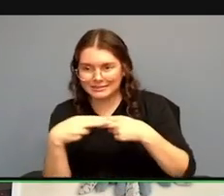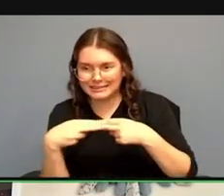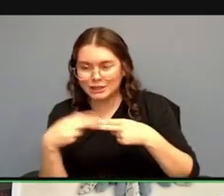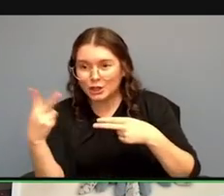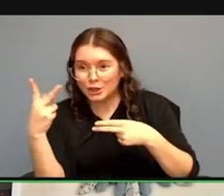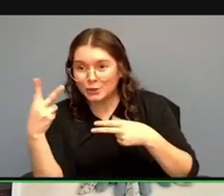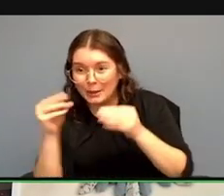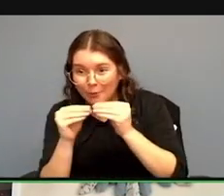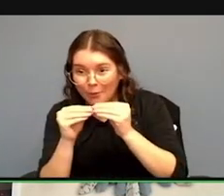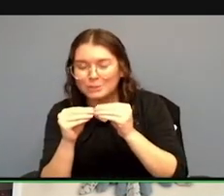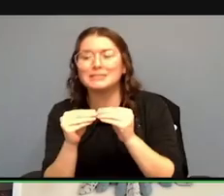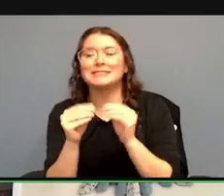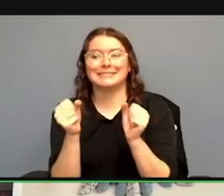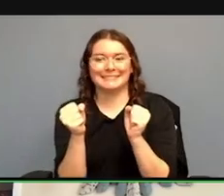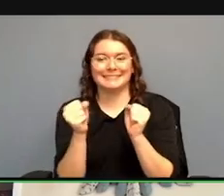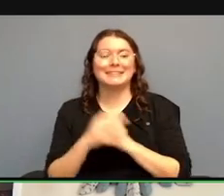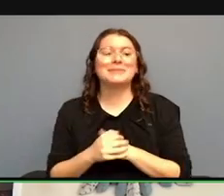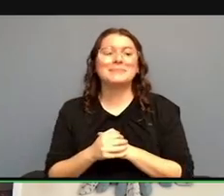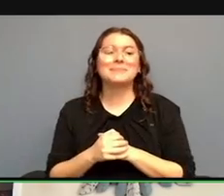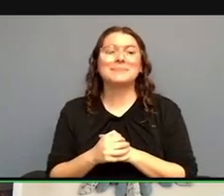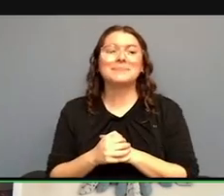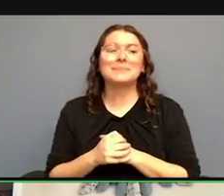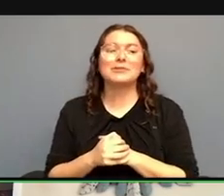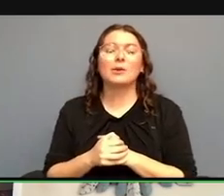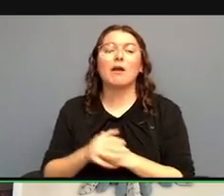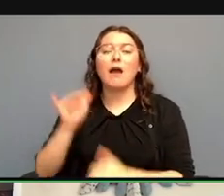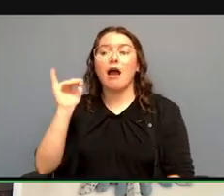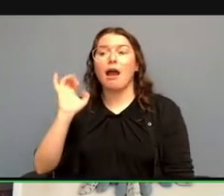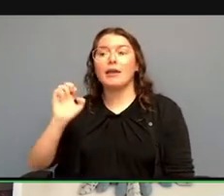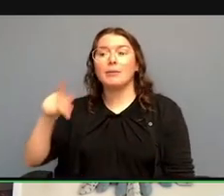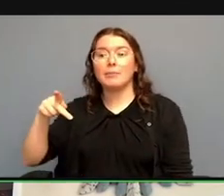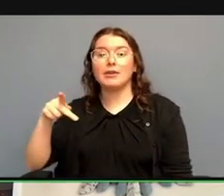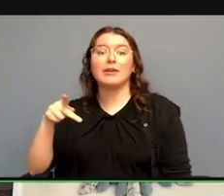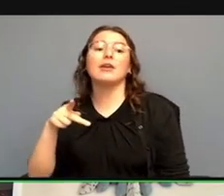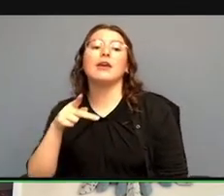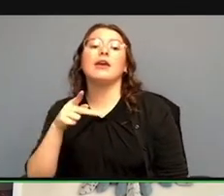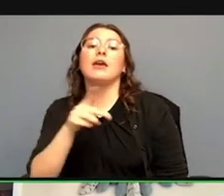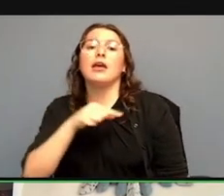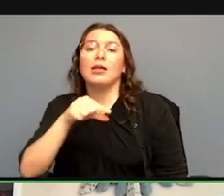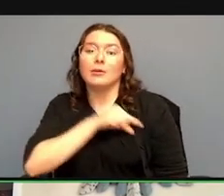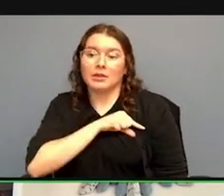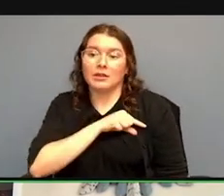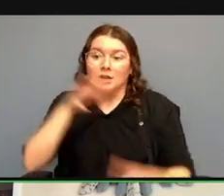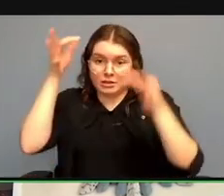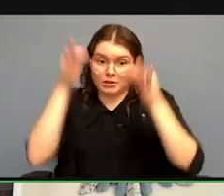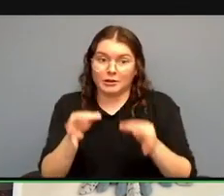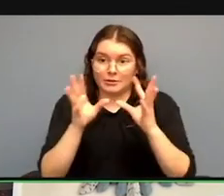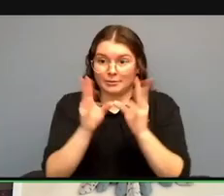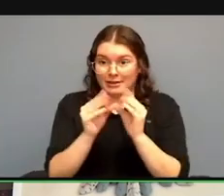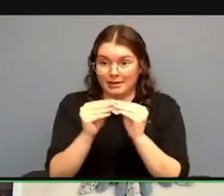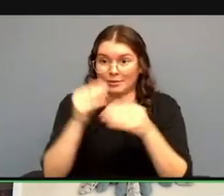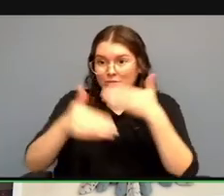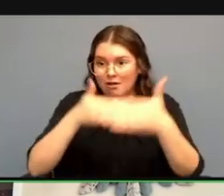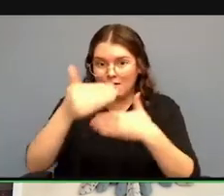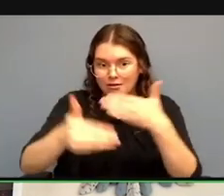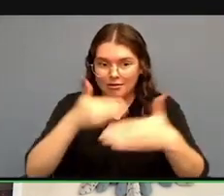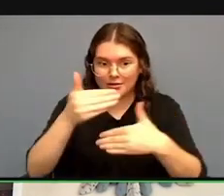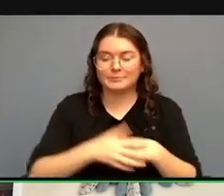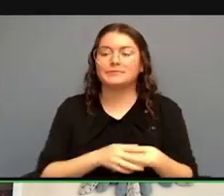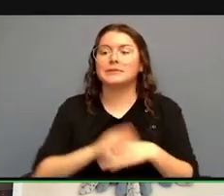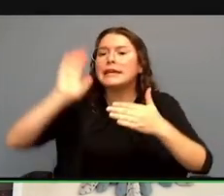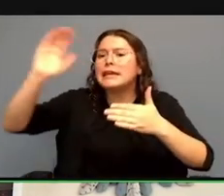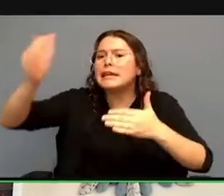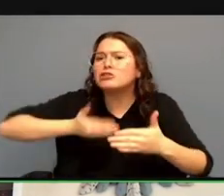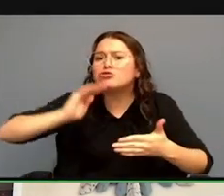me. So the eligibility determination meeting process, introductions are made. So